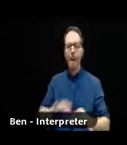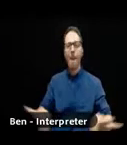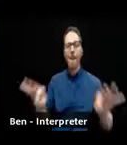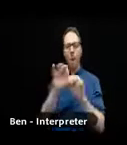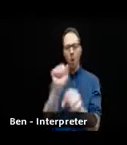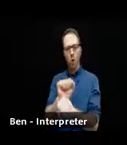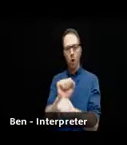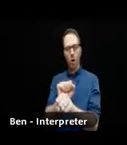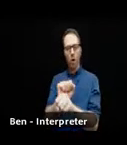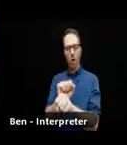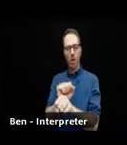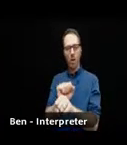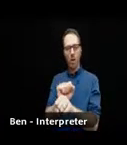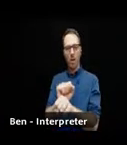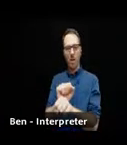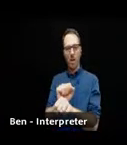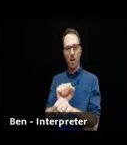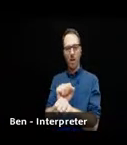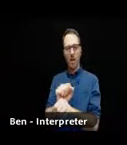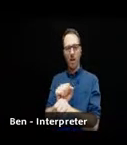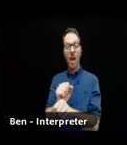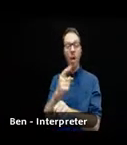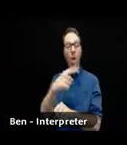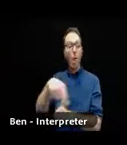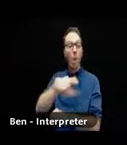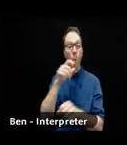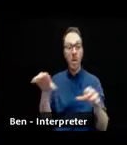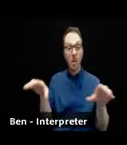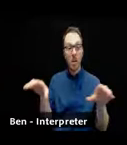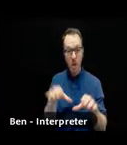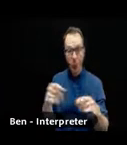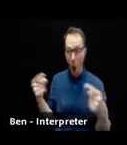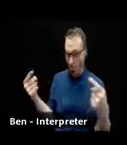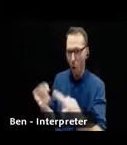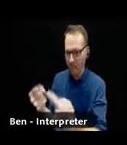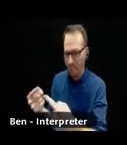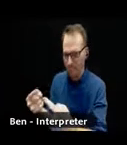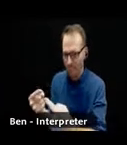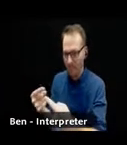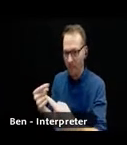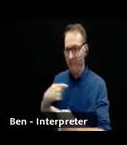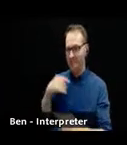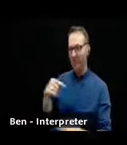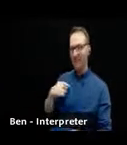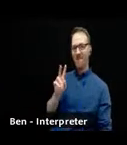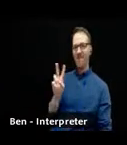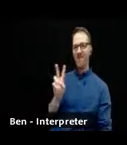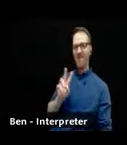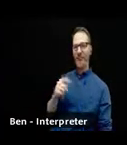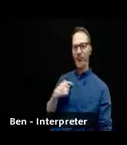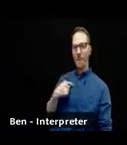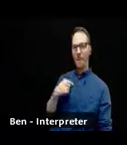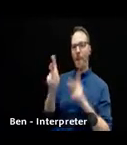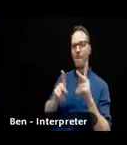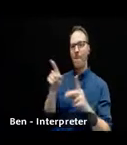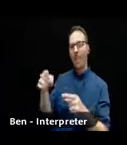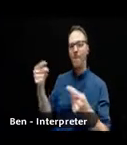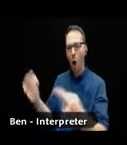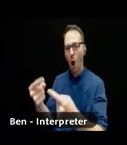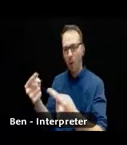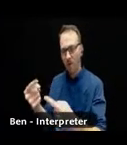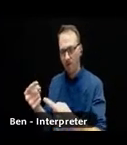of getting those who have done harm to not feel like the victims of the people they've harmed, right?